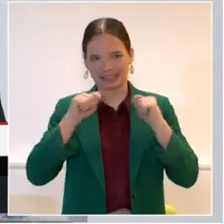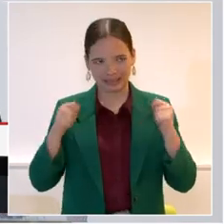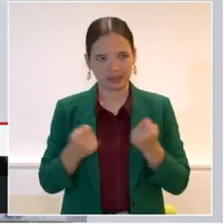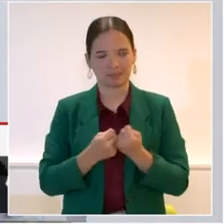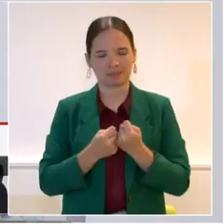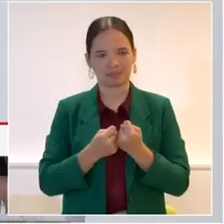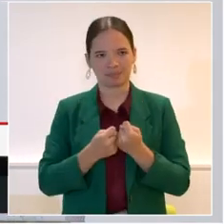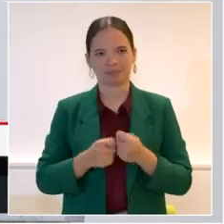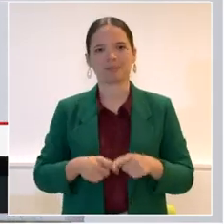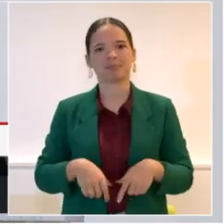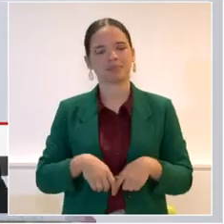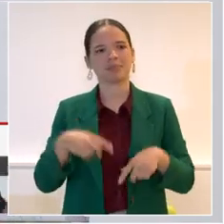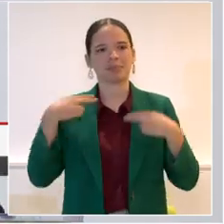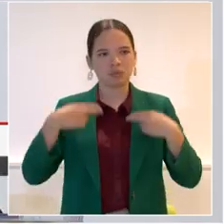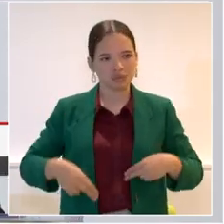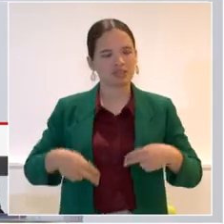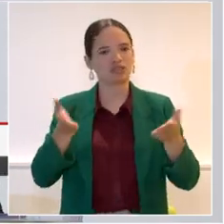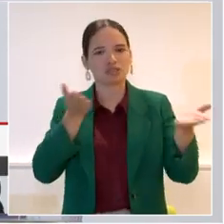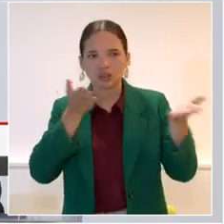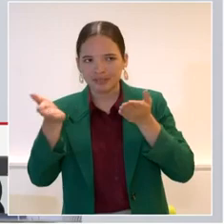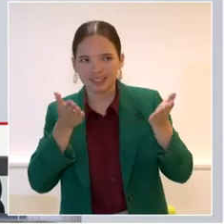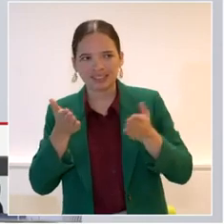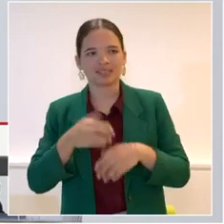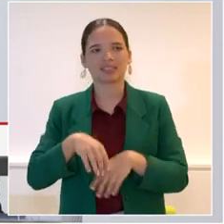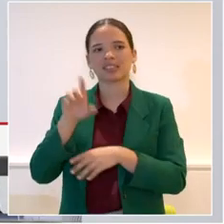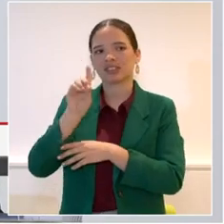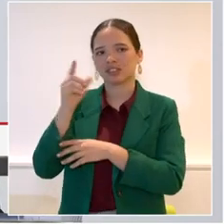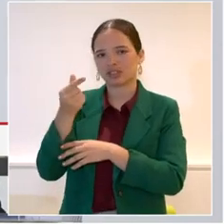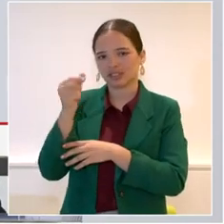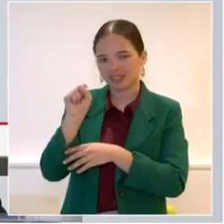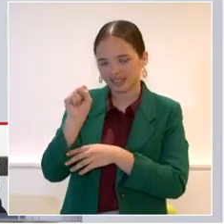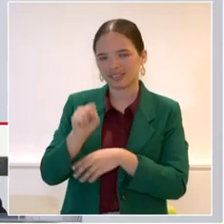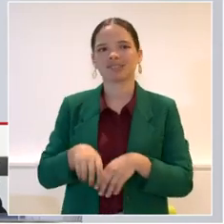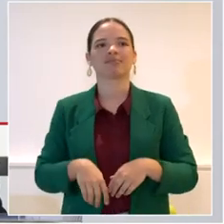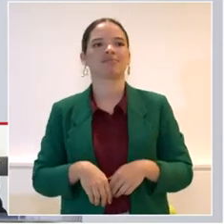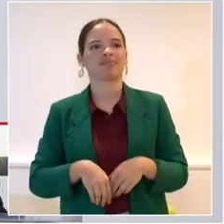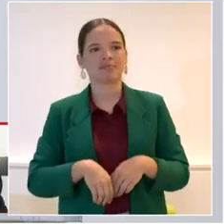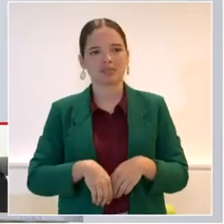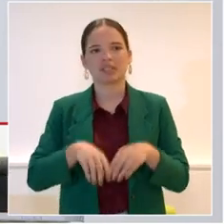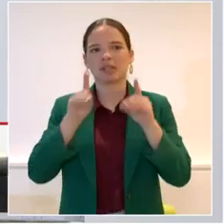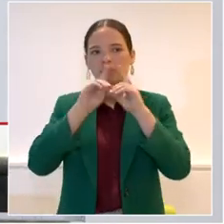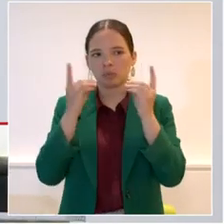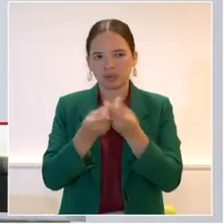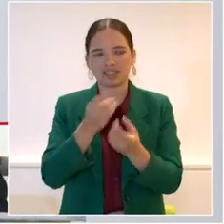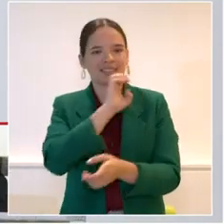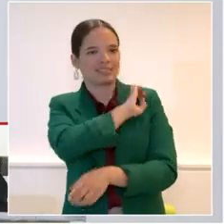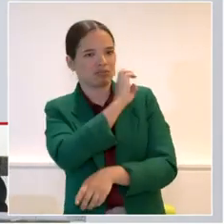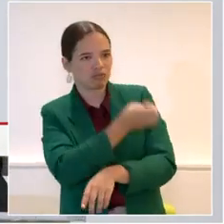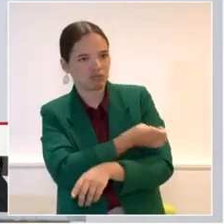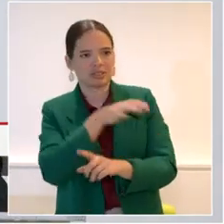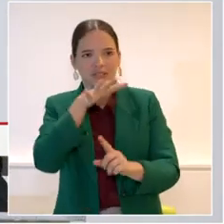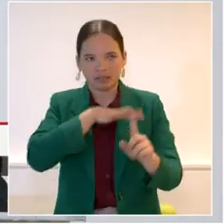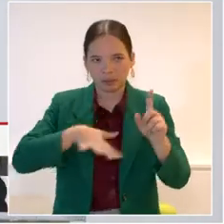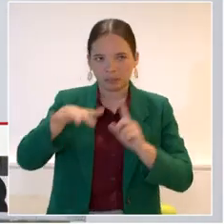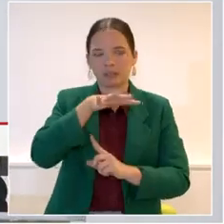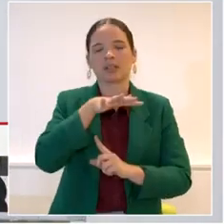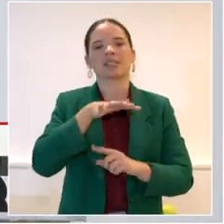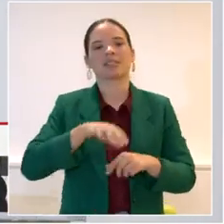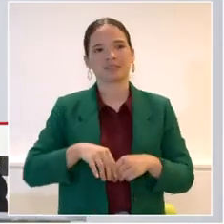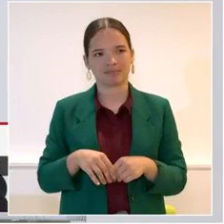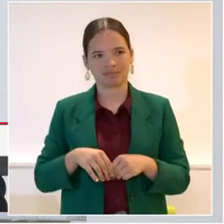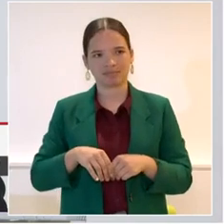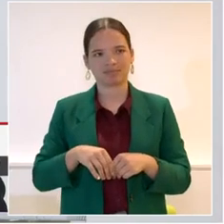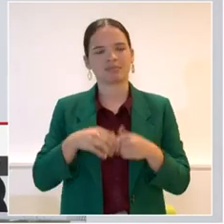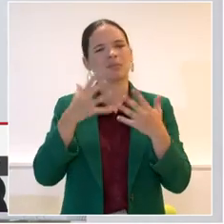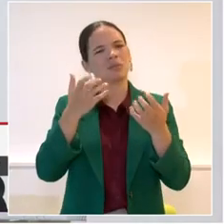Human Services, at DGS, at the Department of Energy and the Environment. And I also want to thank